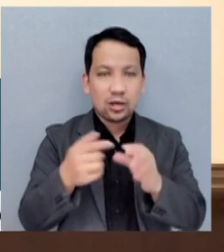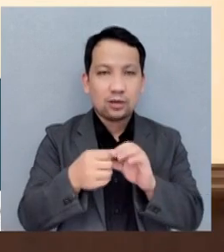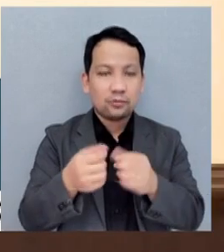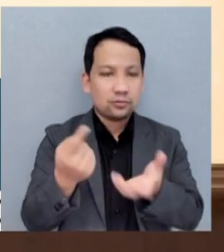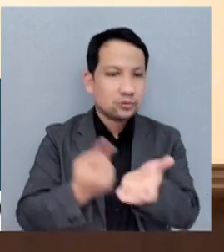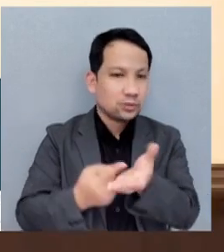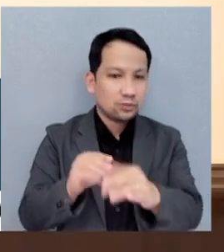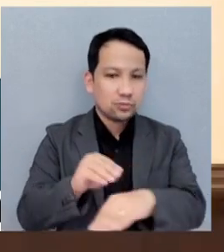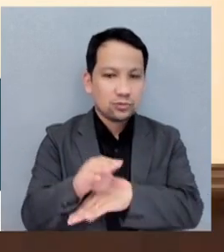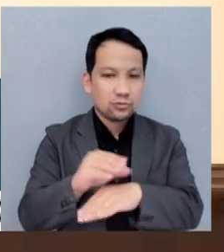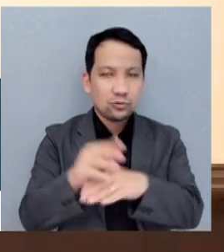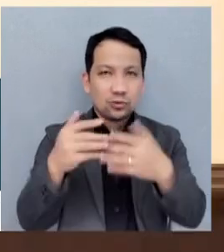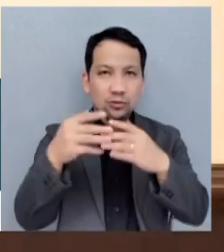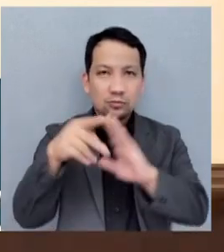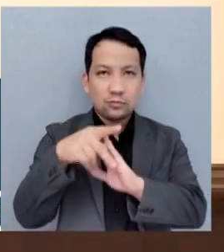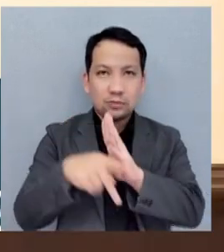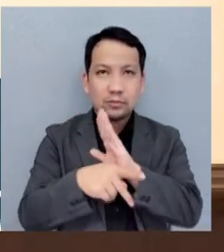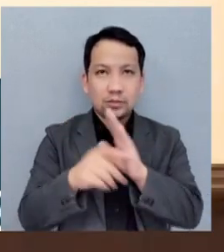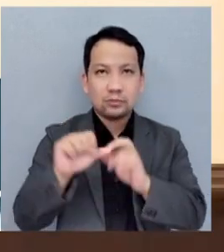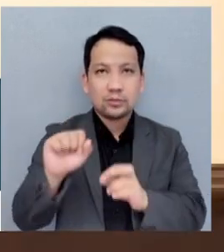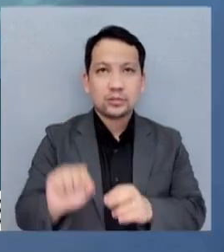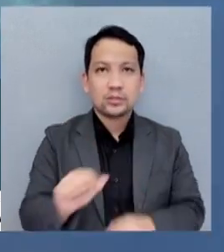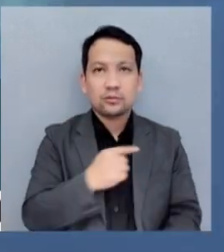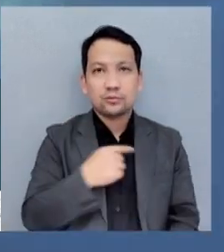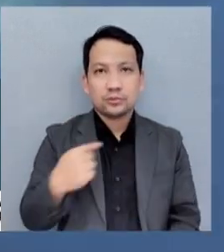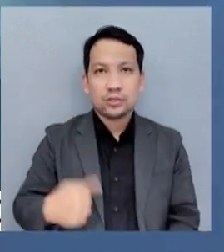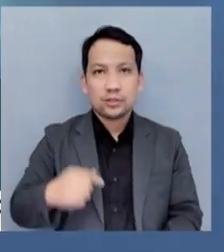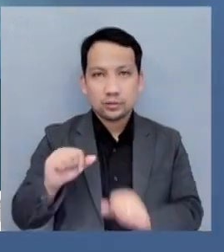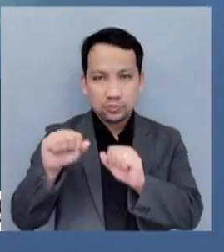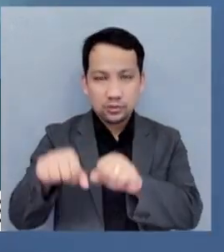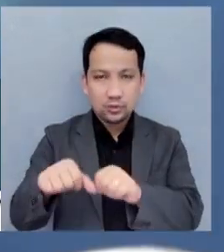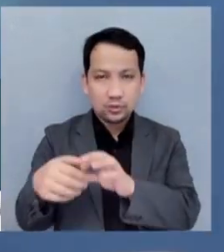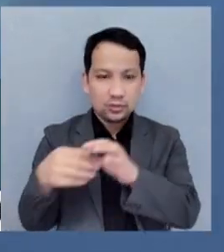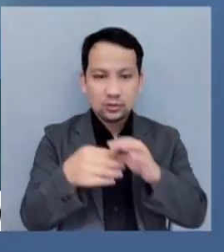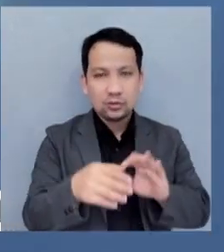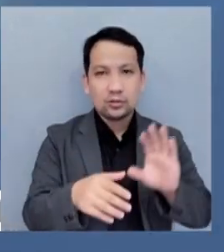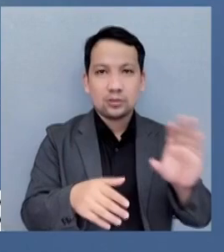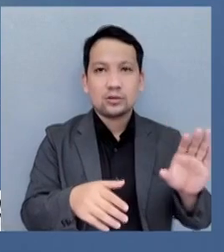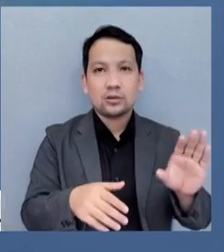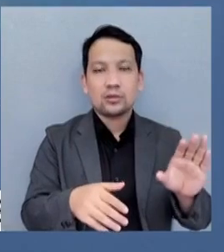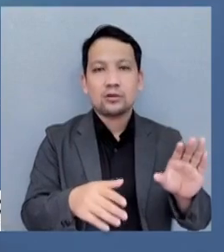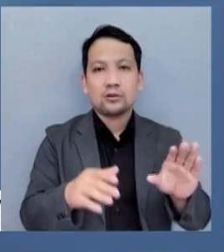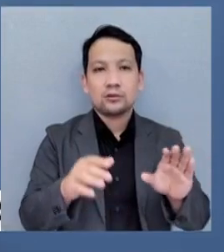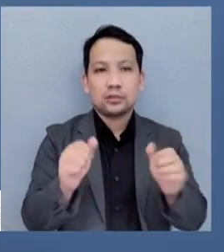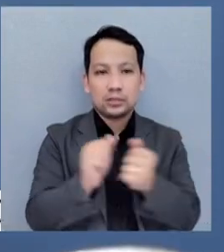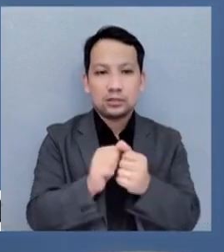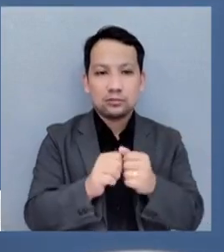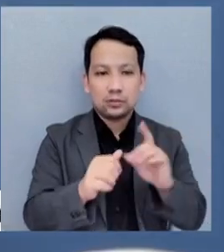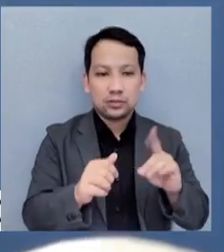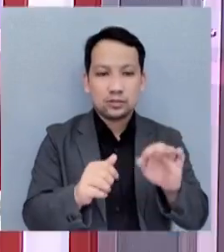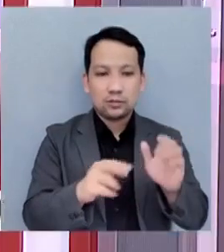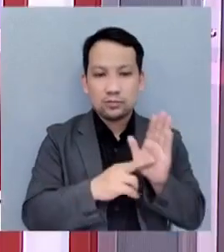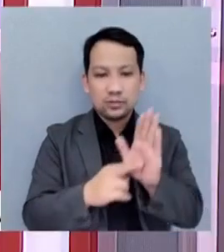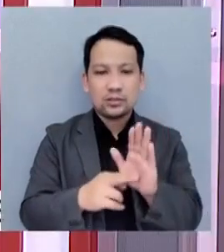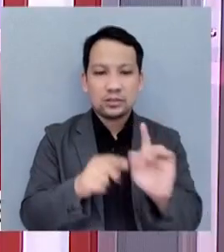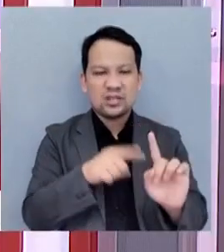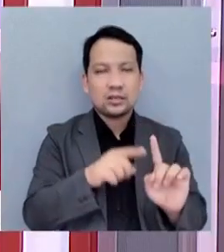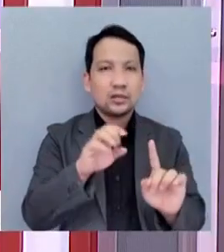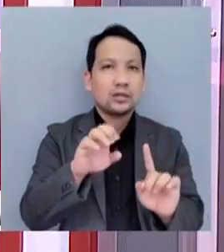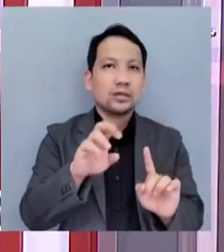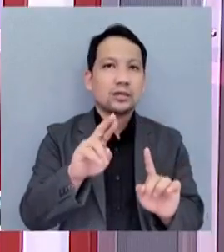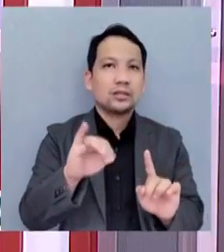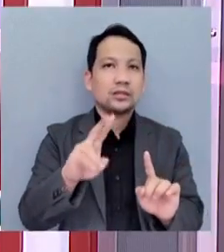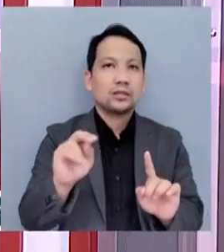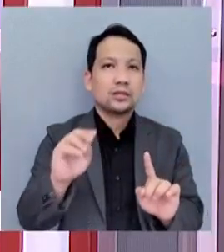consultation mechanism on the South China Sea with his counterpart Enrique Manalo. An outpouring